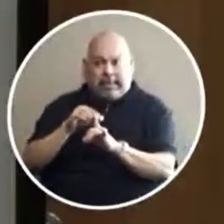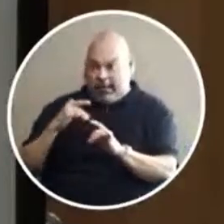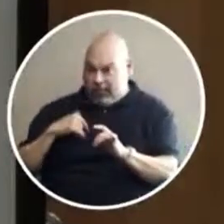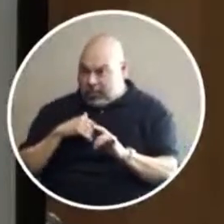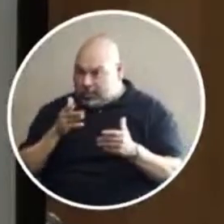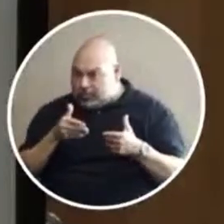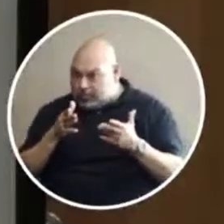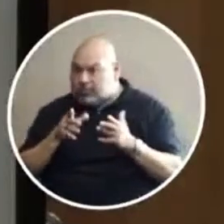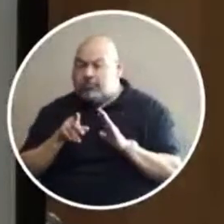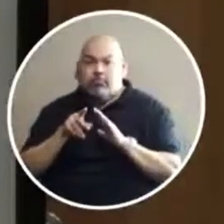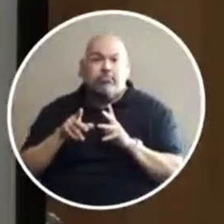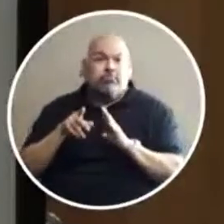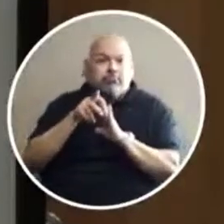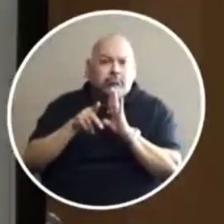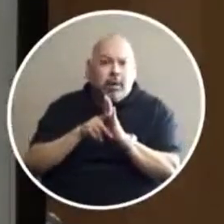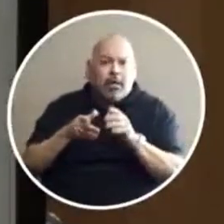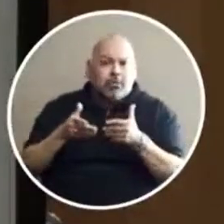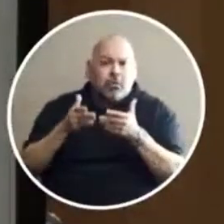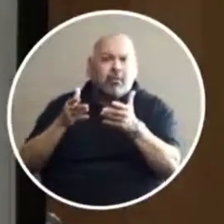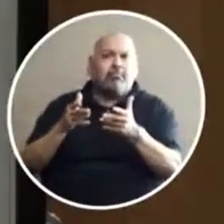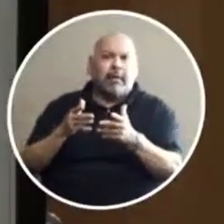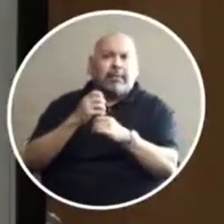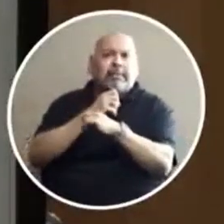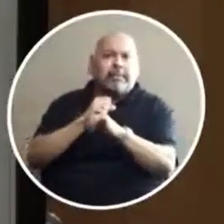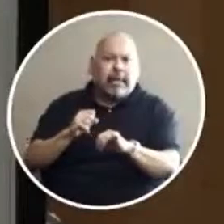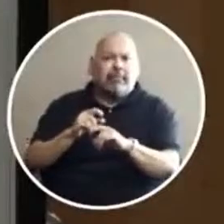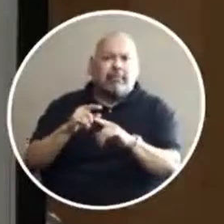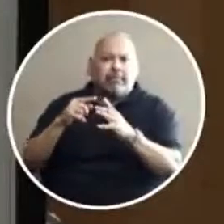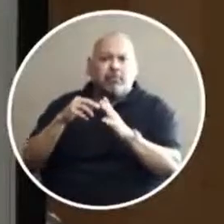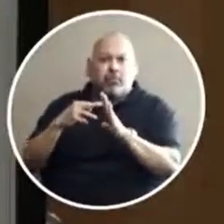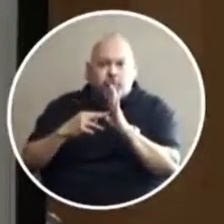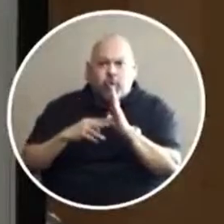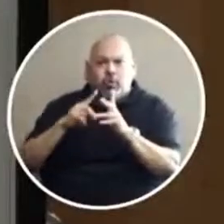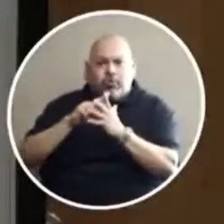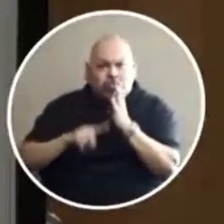protocols that have been recommended for the city and the county.